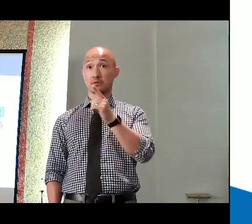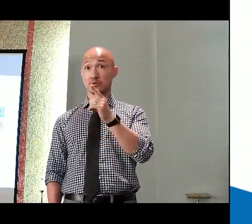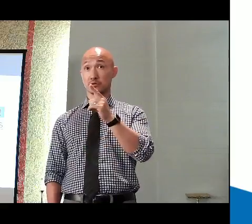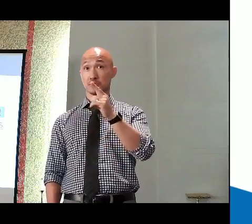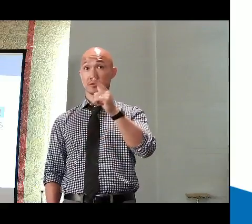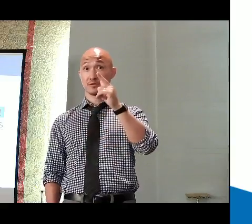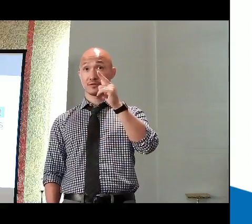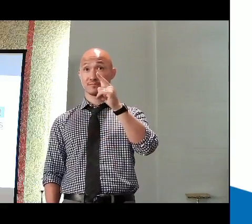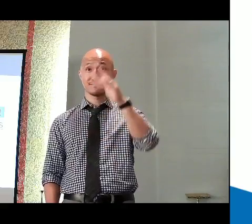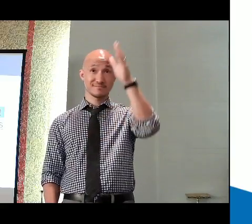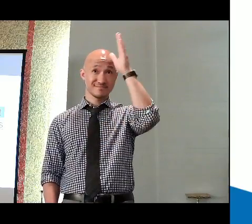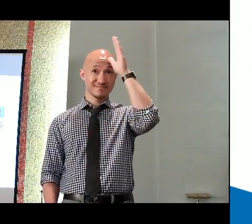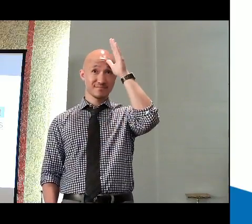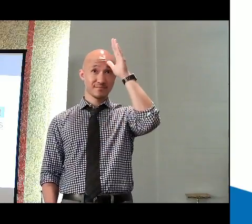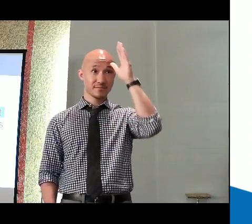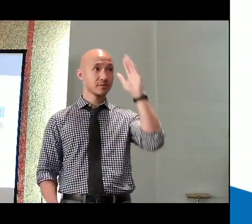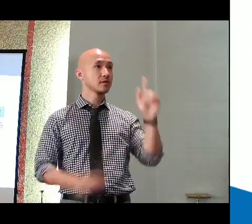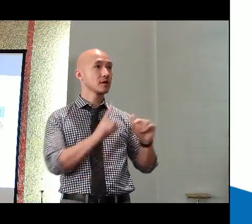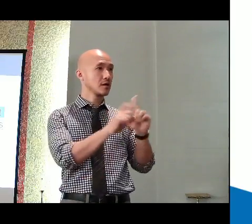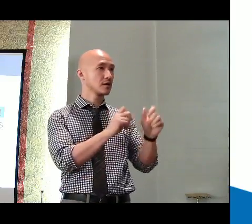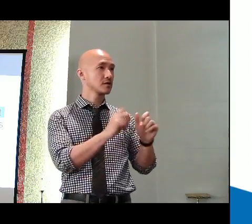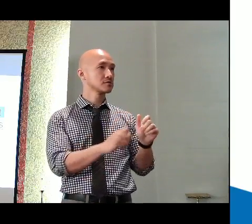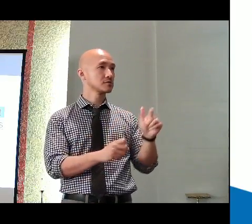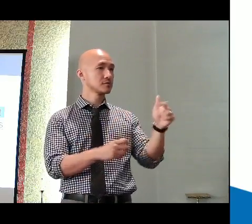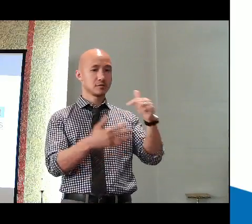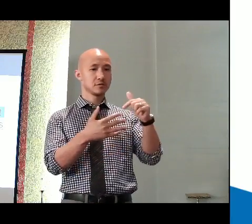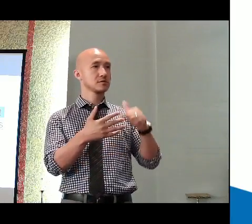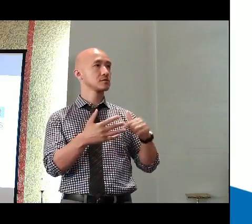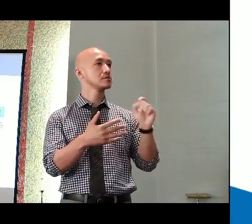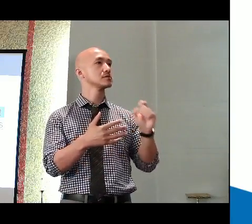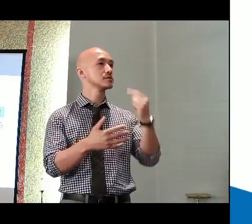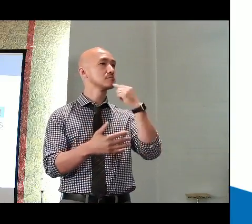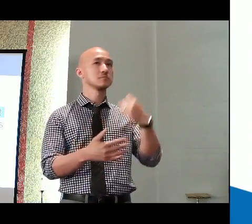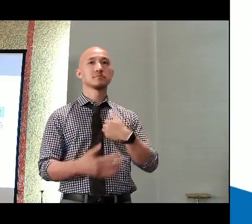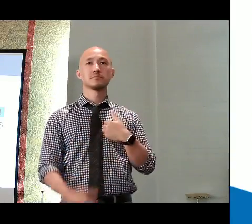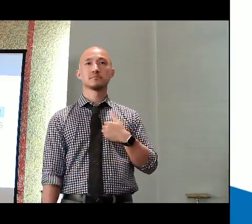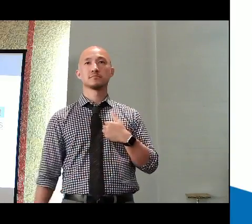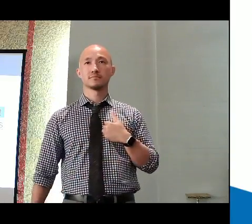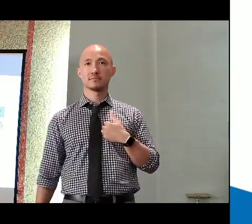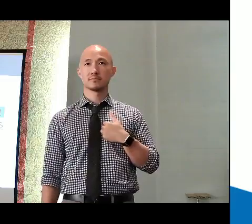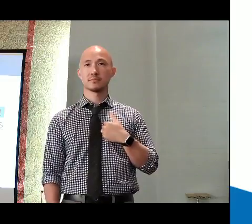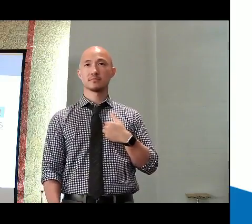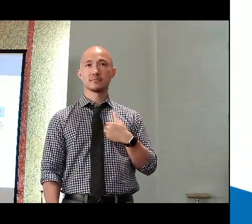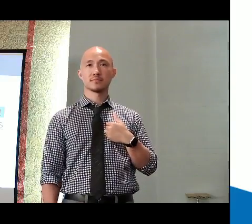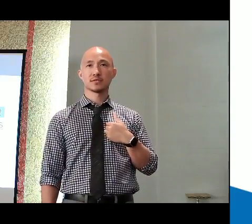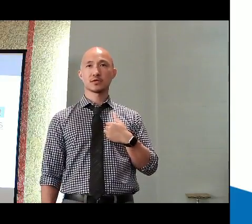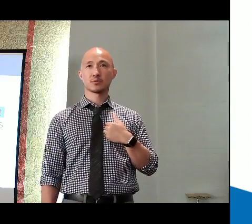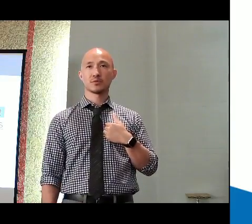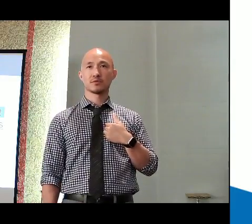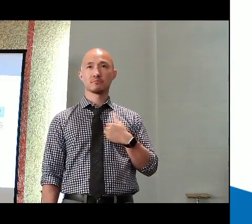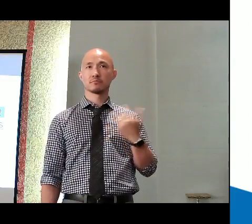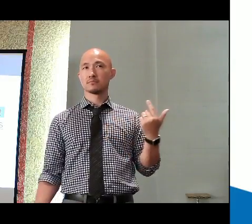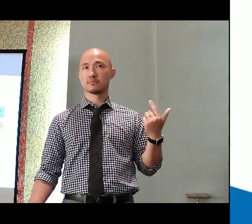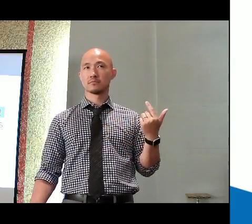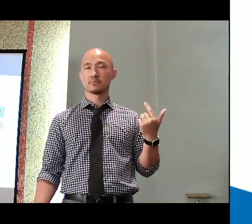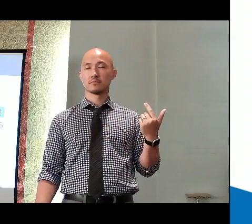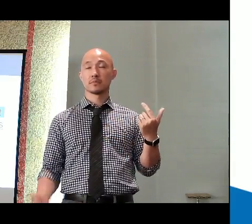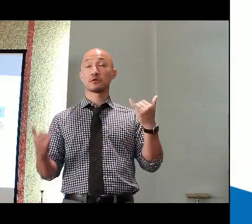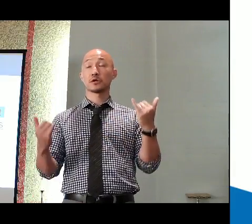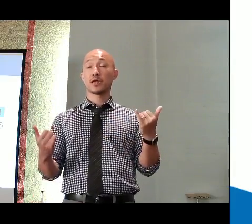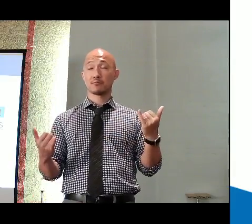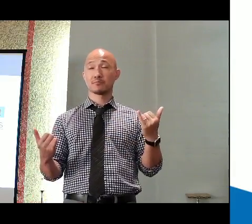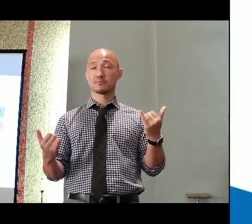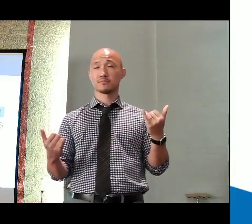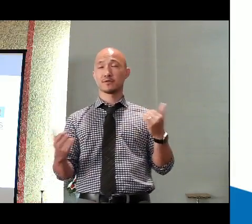What are you planning to do? Where are you planning to live? What are you? I mean, you at least think that way about her, but how are you